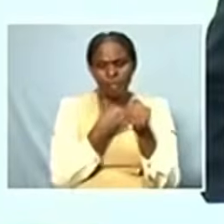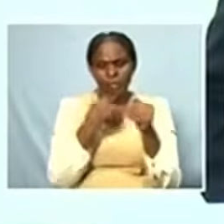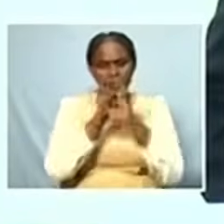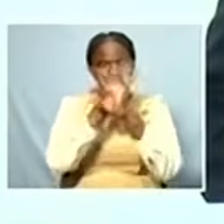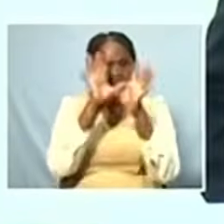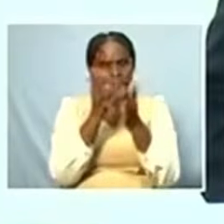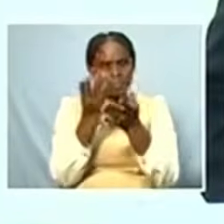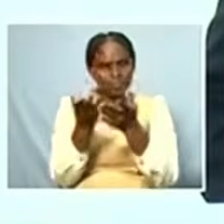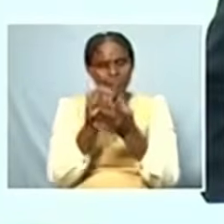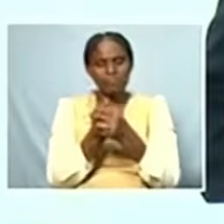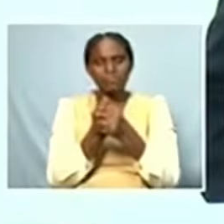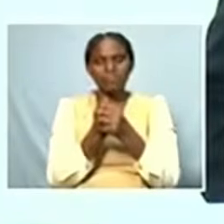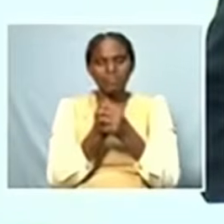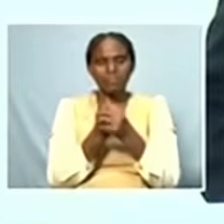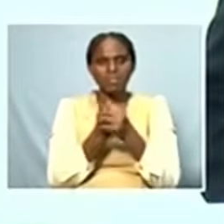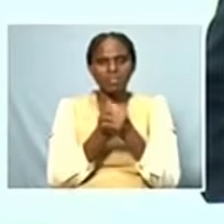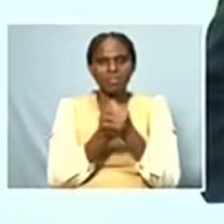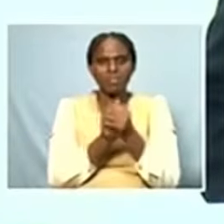clarify that.